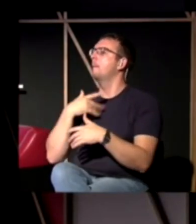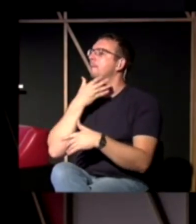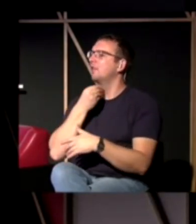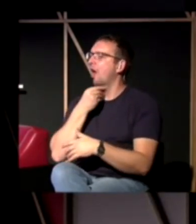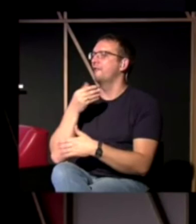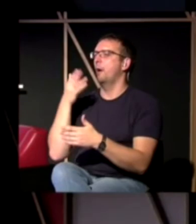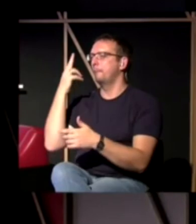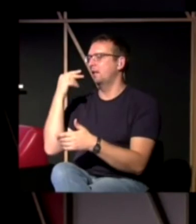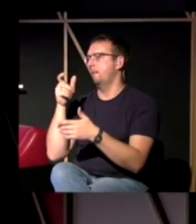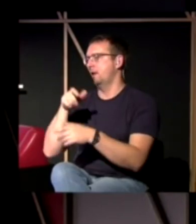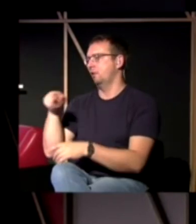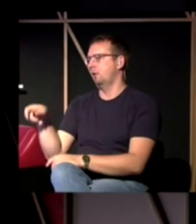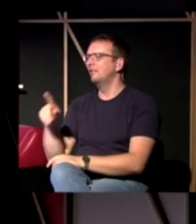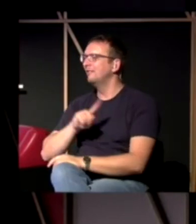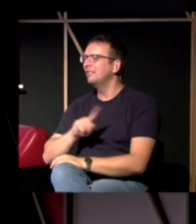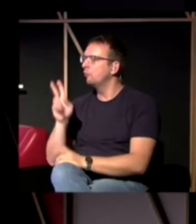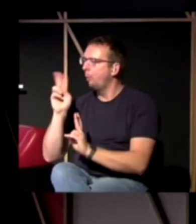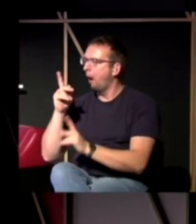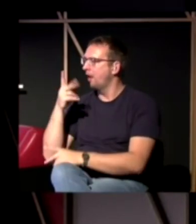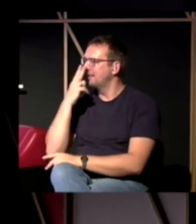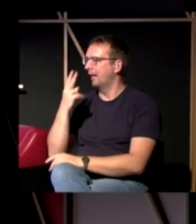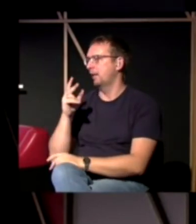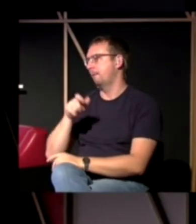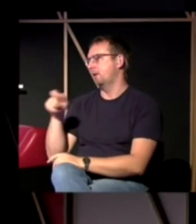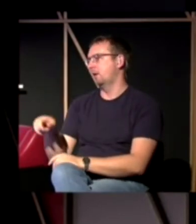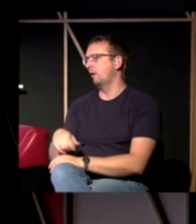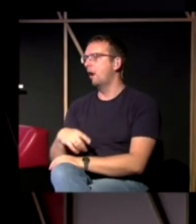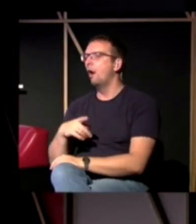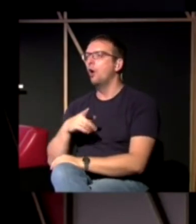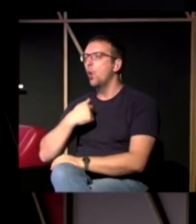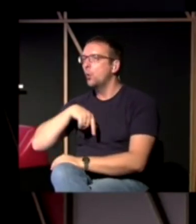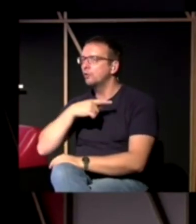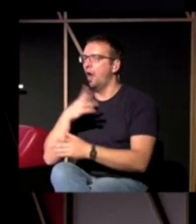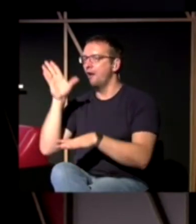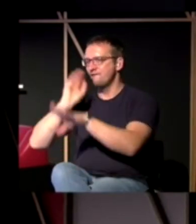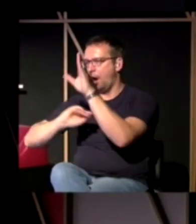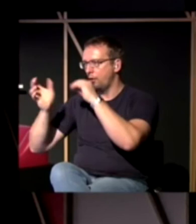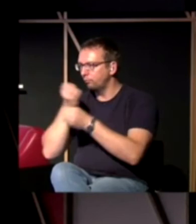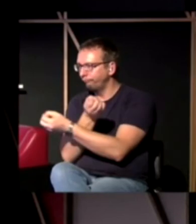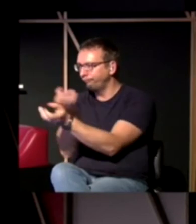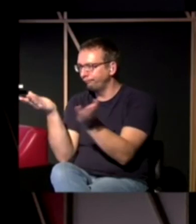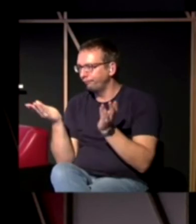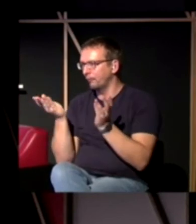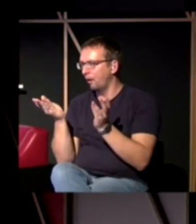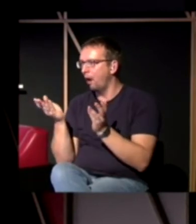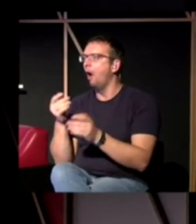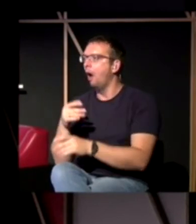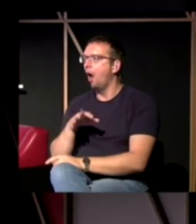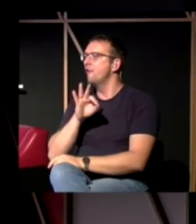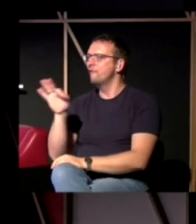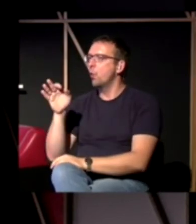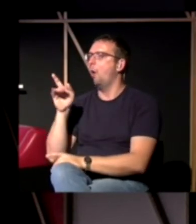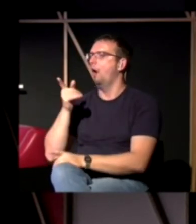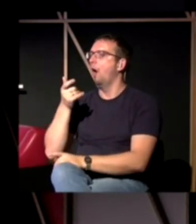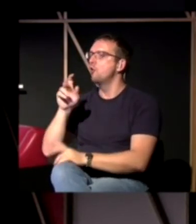professionals should work there, but the one thing that we were all speaking